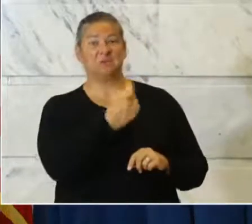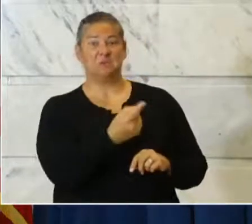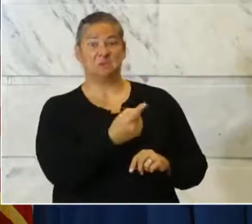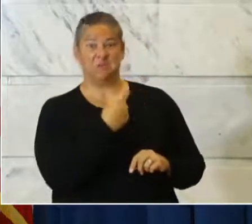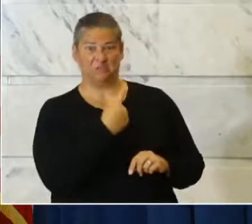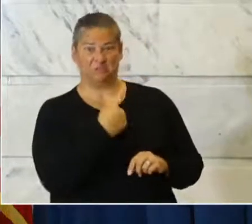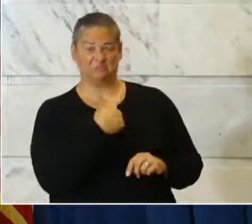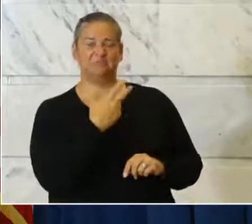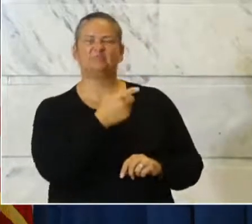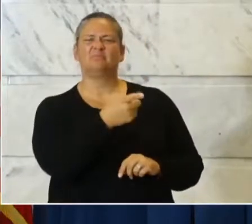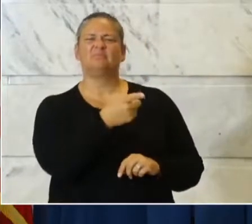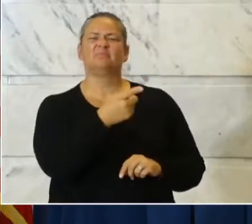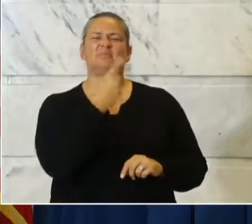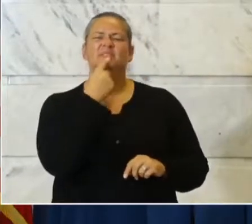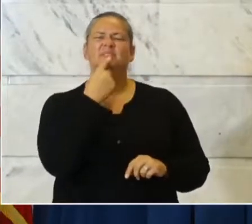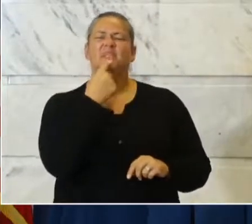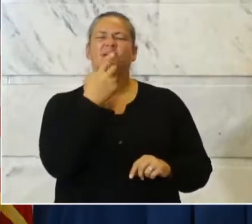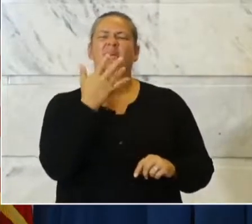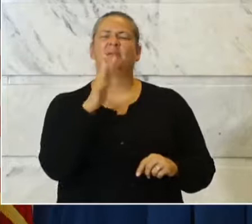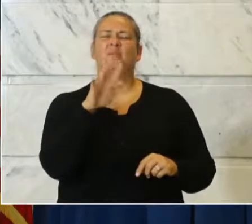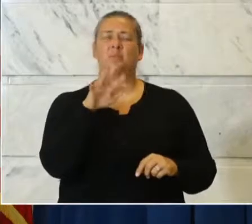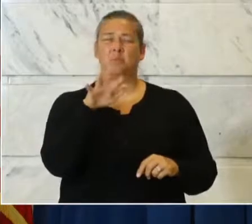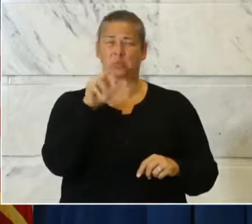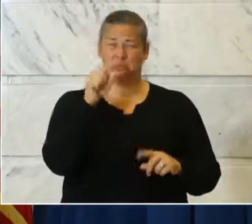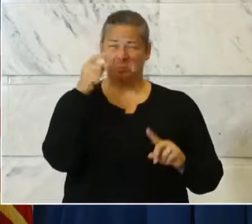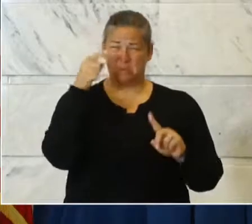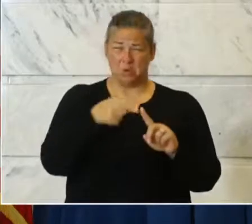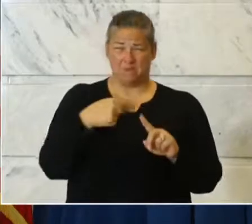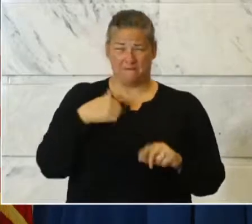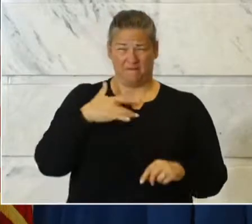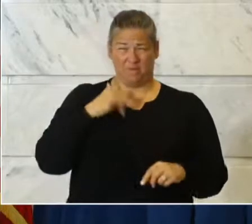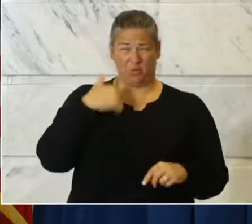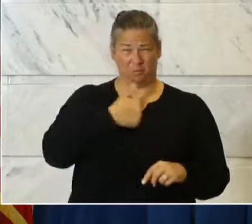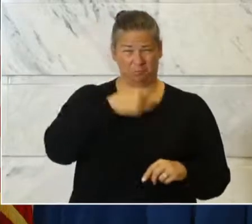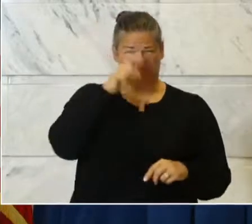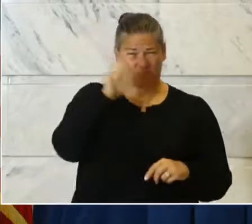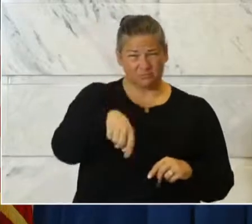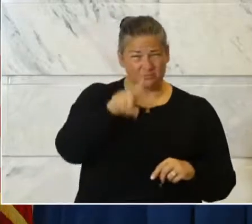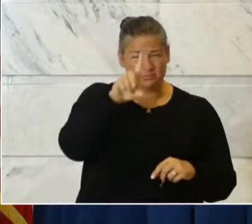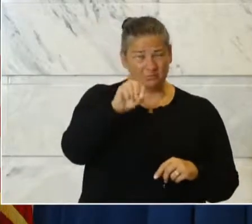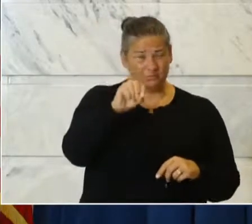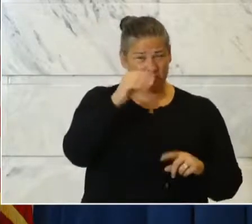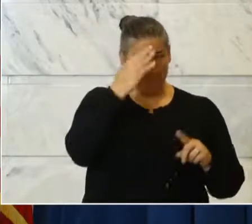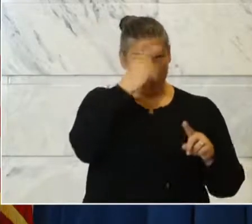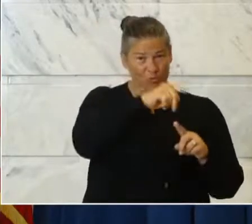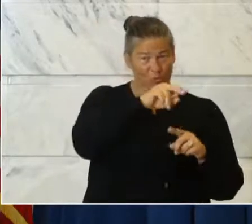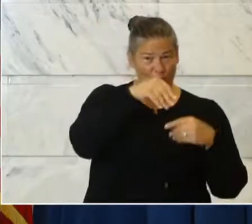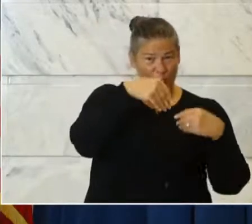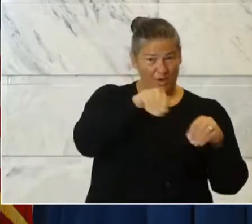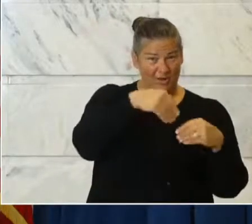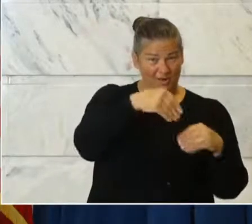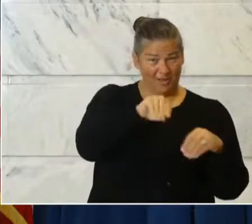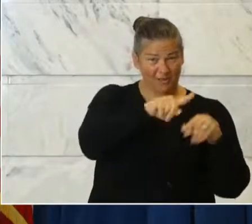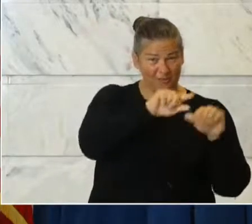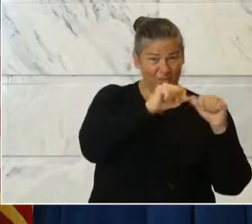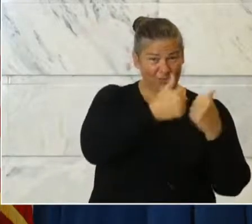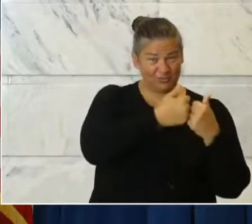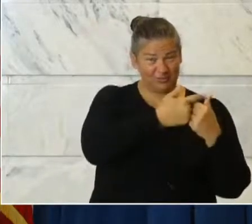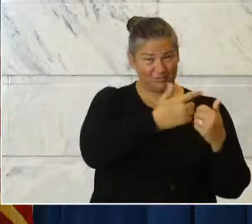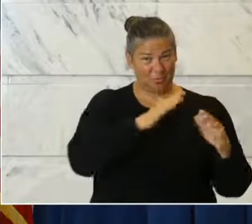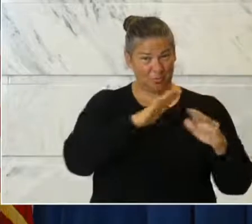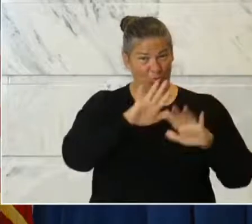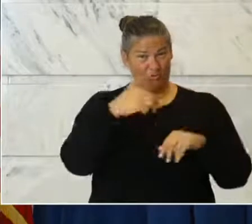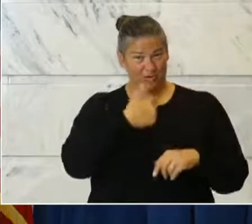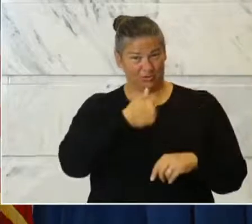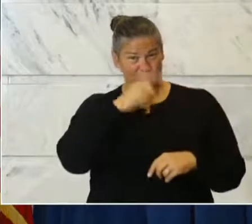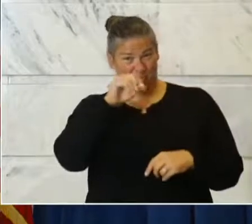or the point where I knew we had to do this? Was it the retailers, the Retail Association, or others? It was really